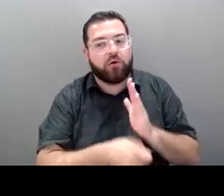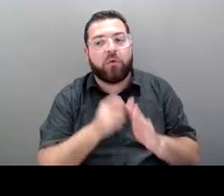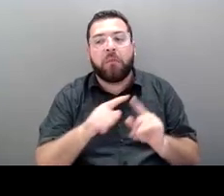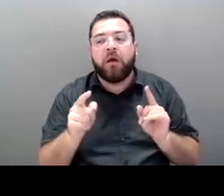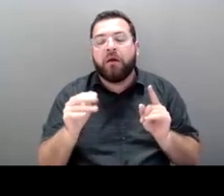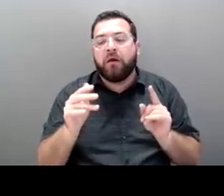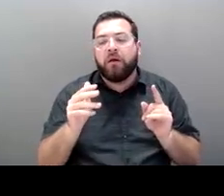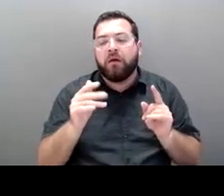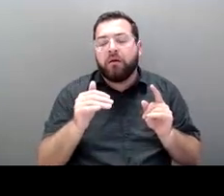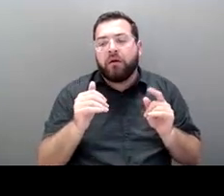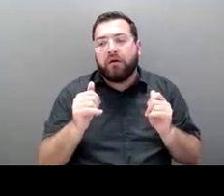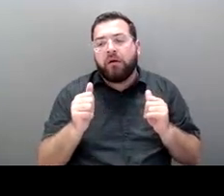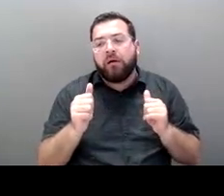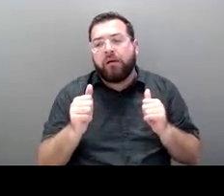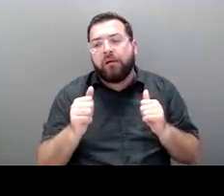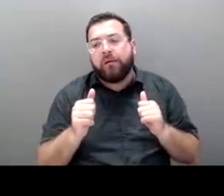up,